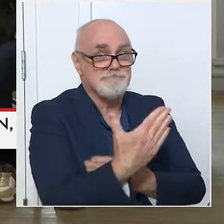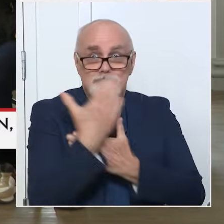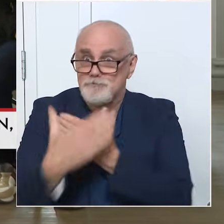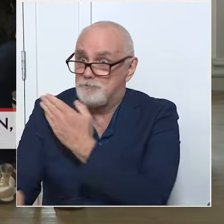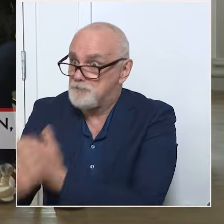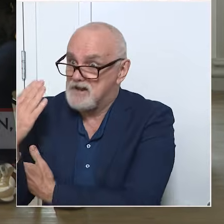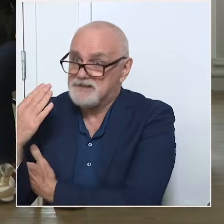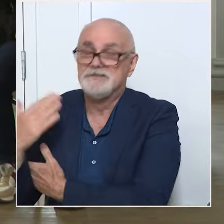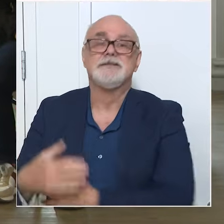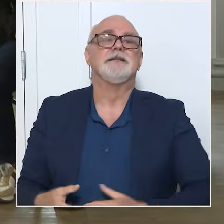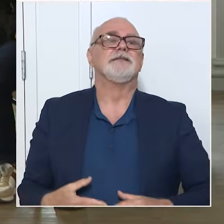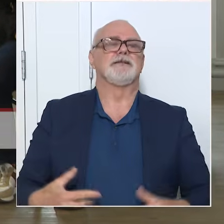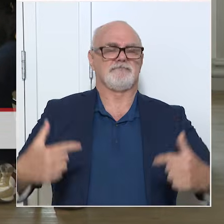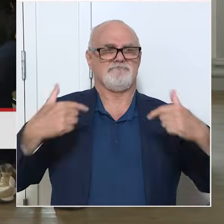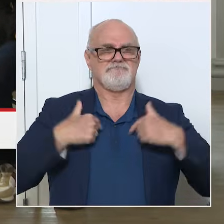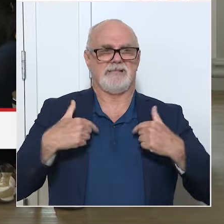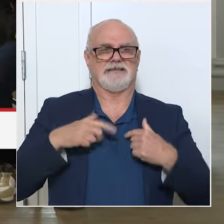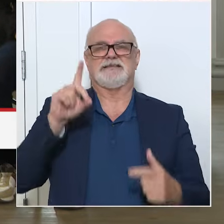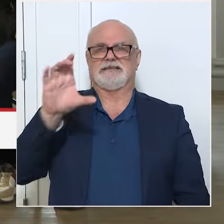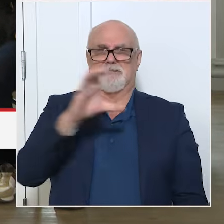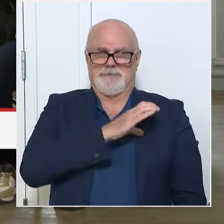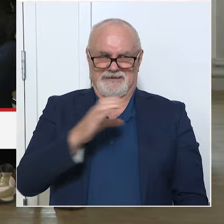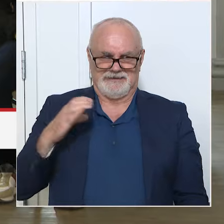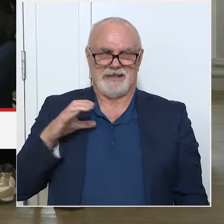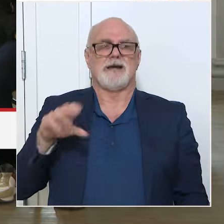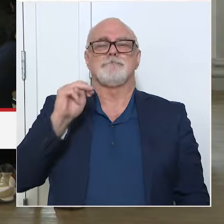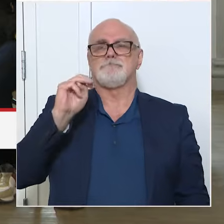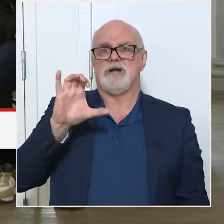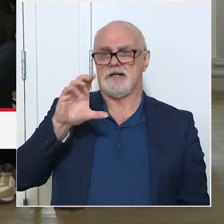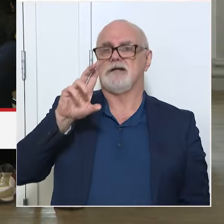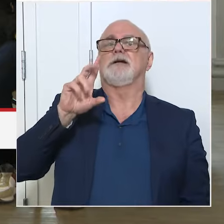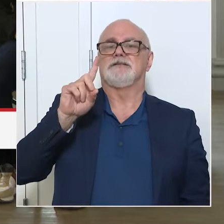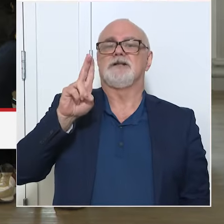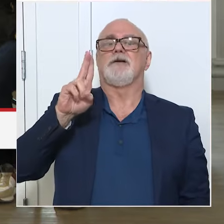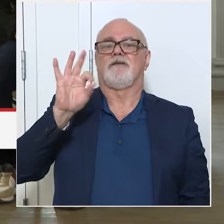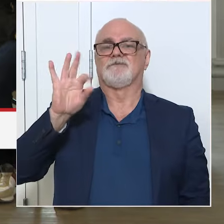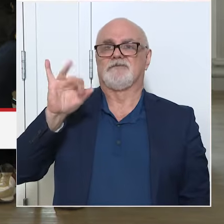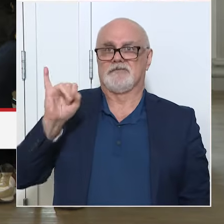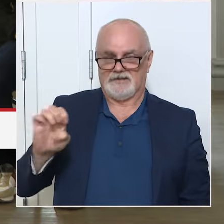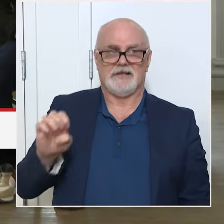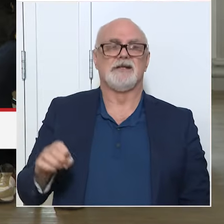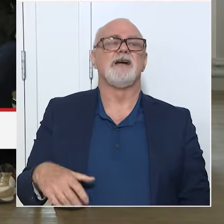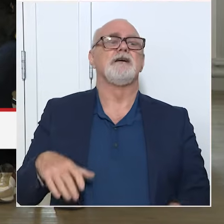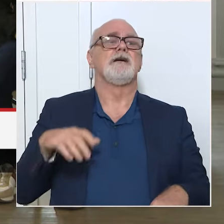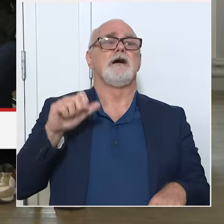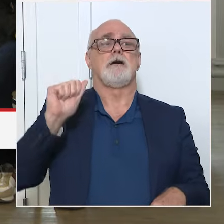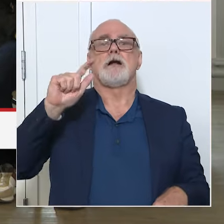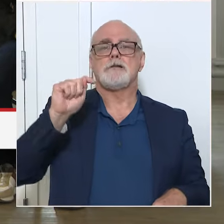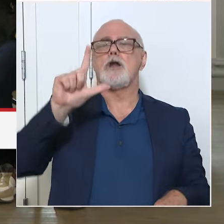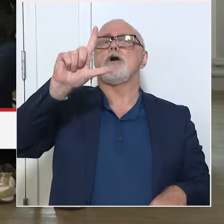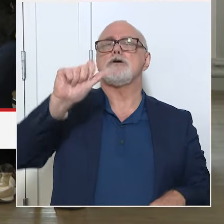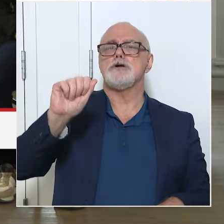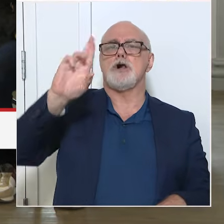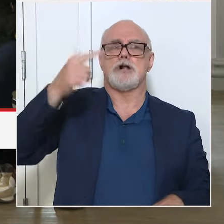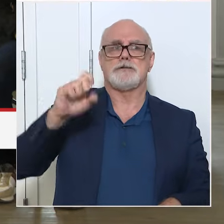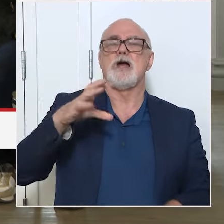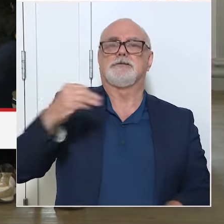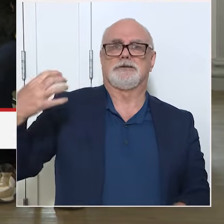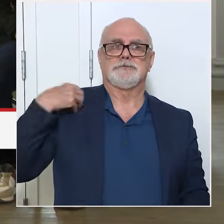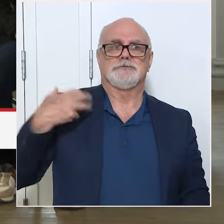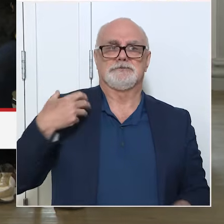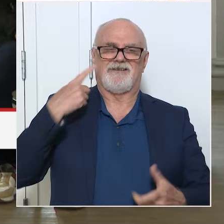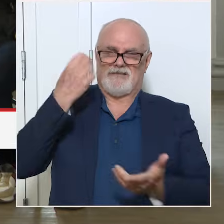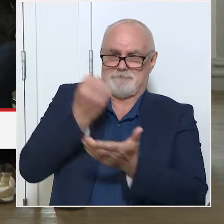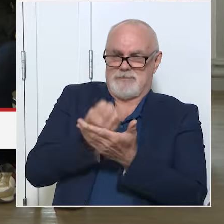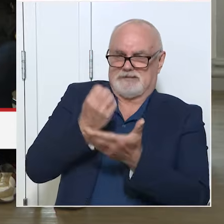I'm Councilmember Kenya McDuffie, at-large councilmember and chair of the Council's Committee on Business and Economic Development, and it is